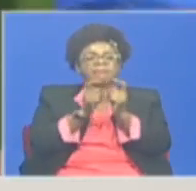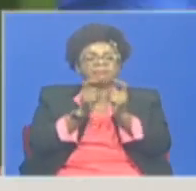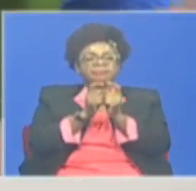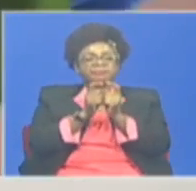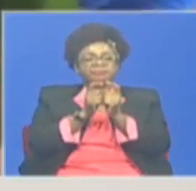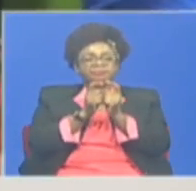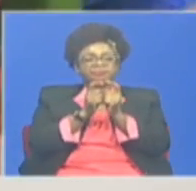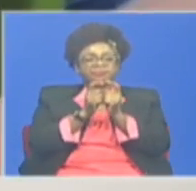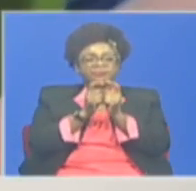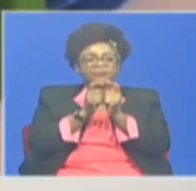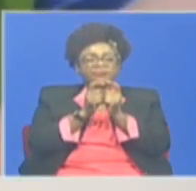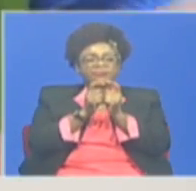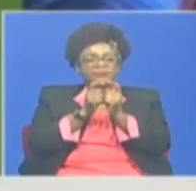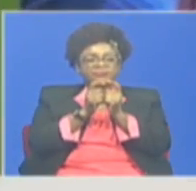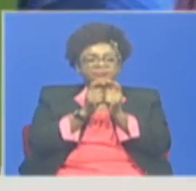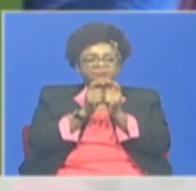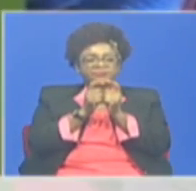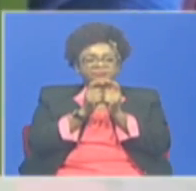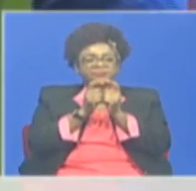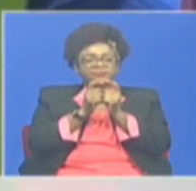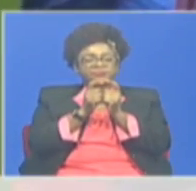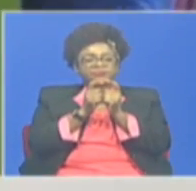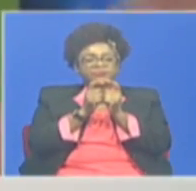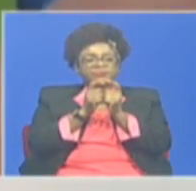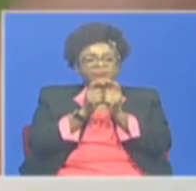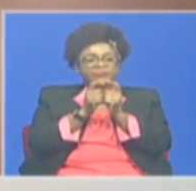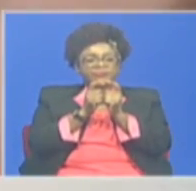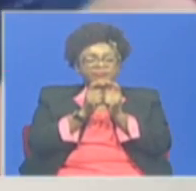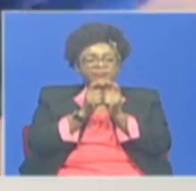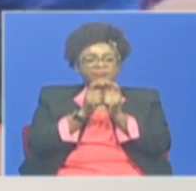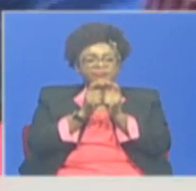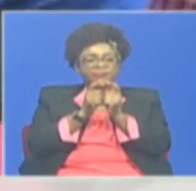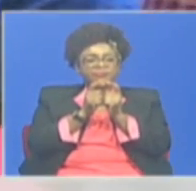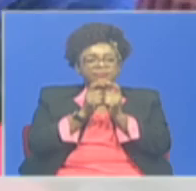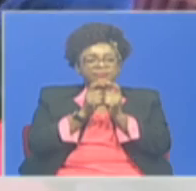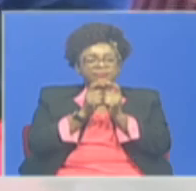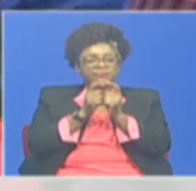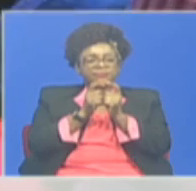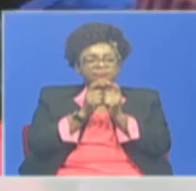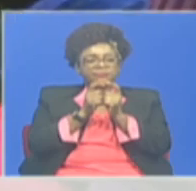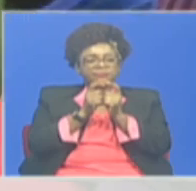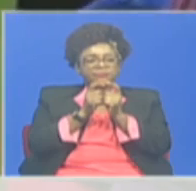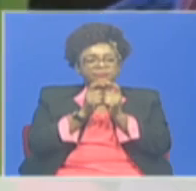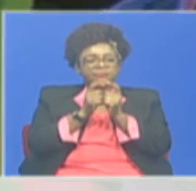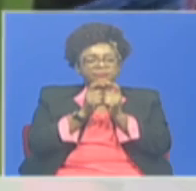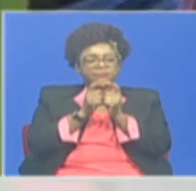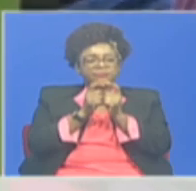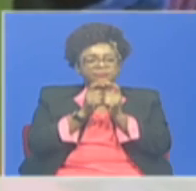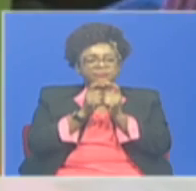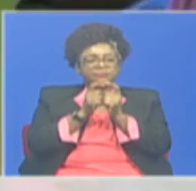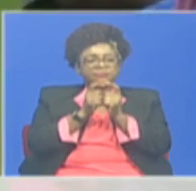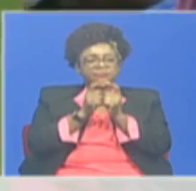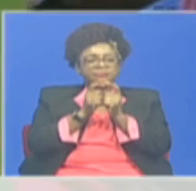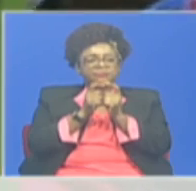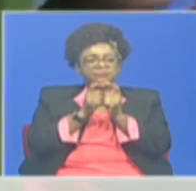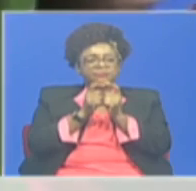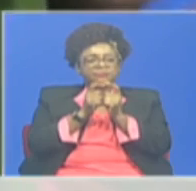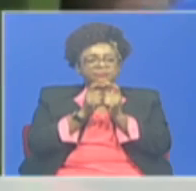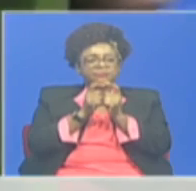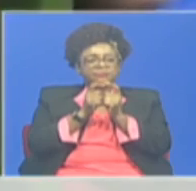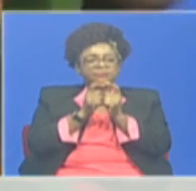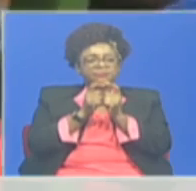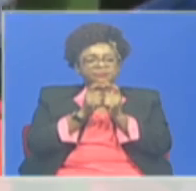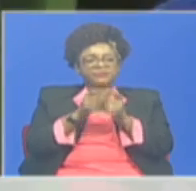watu wakati. Sisi wengine tupewe hata kadi. Hata wenye wanapata hapa kula. Alafu